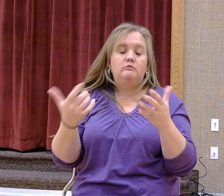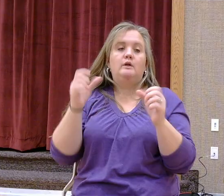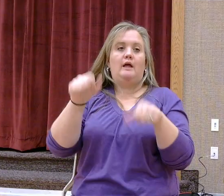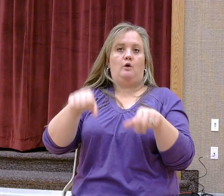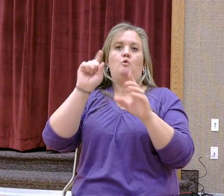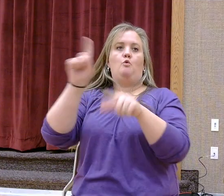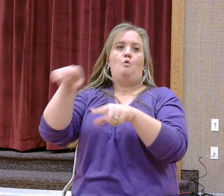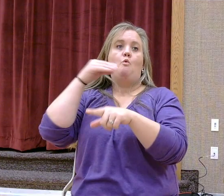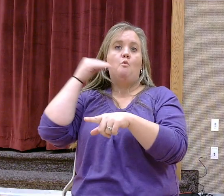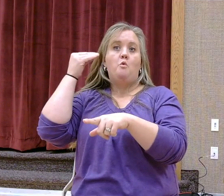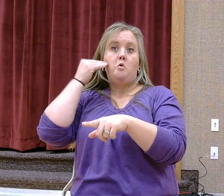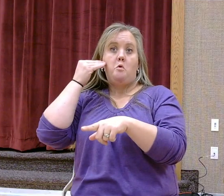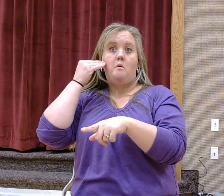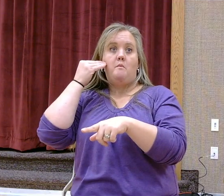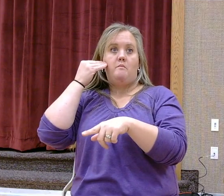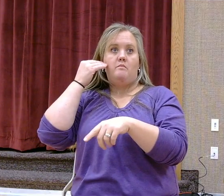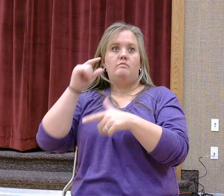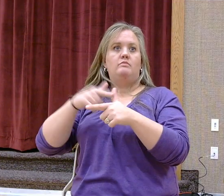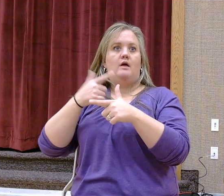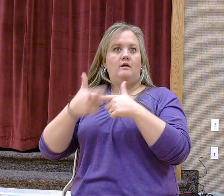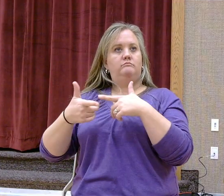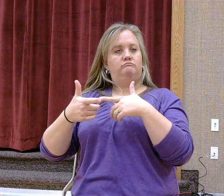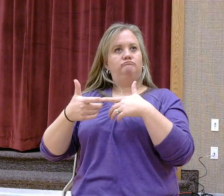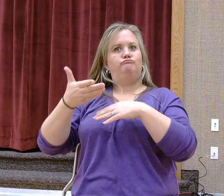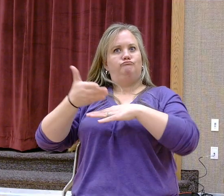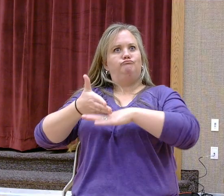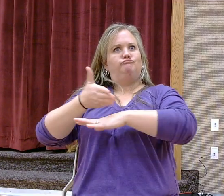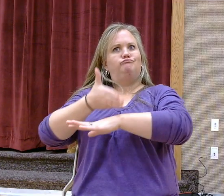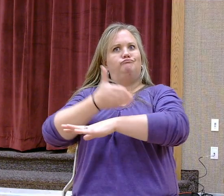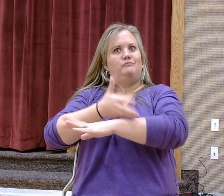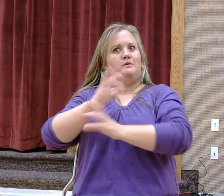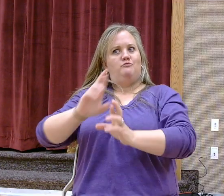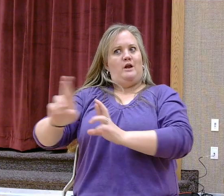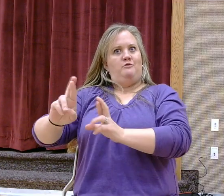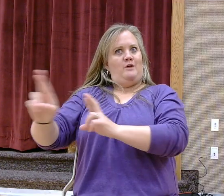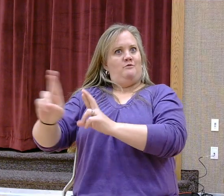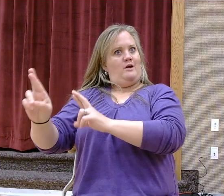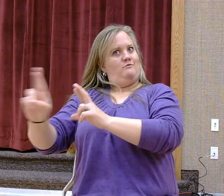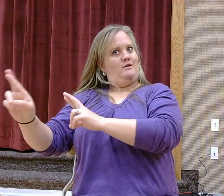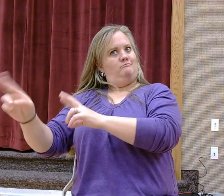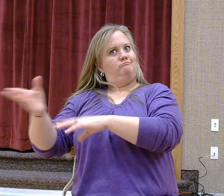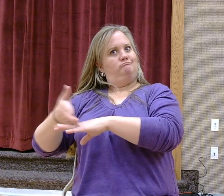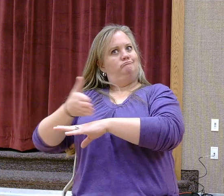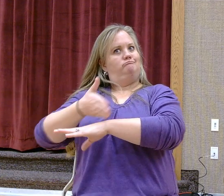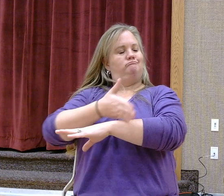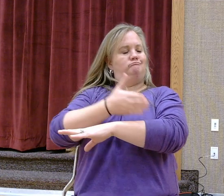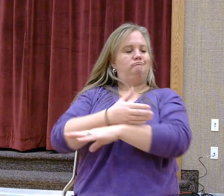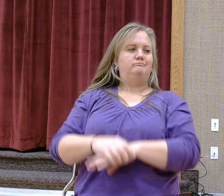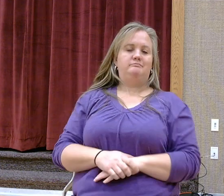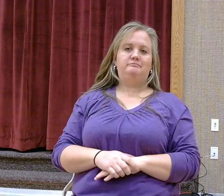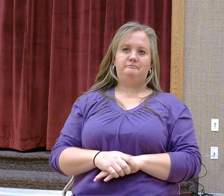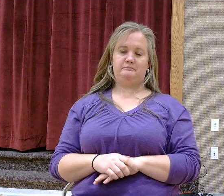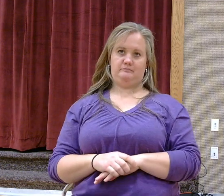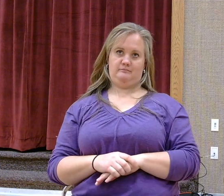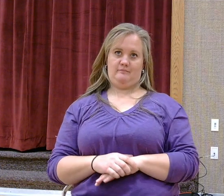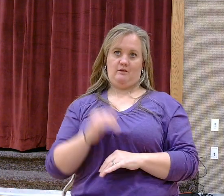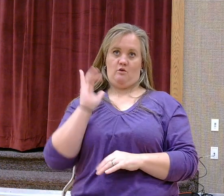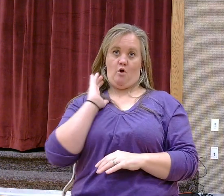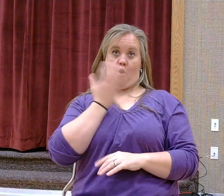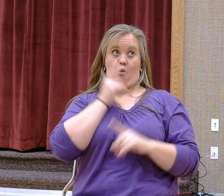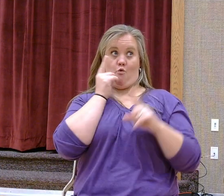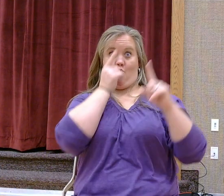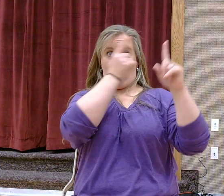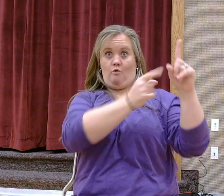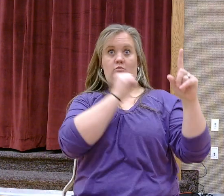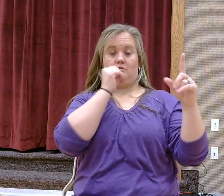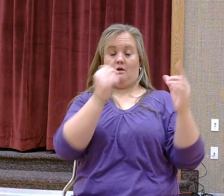and maybe move on that the next month or so until the next class. So that's kind of our goal. We don't